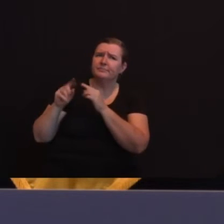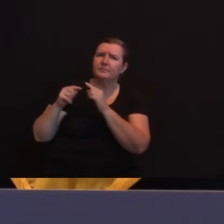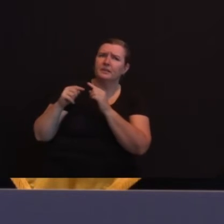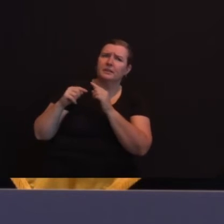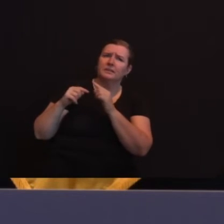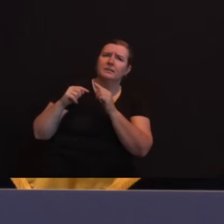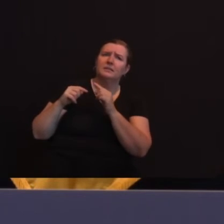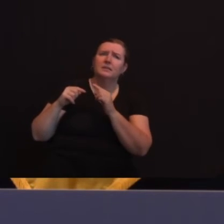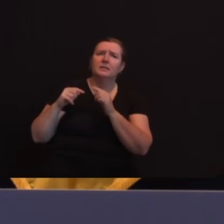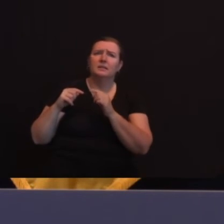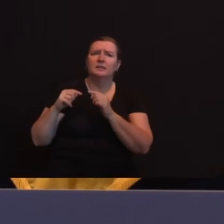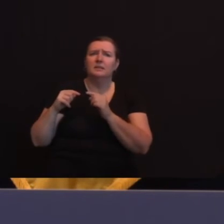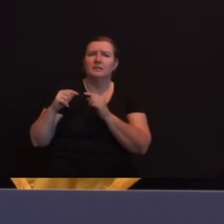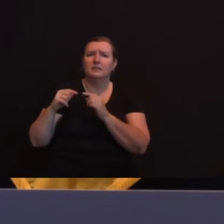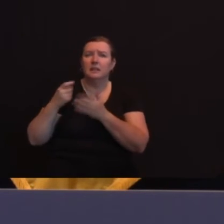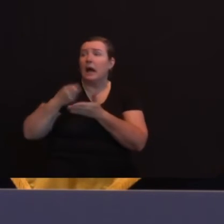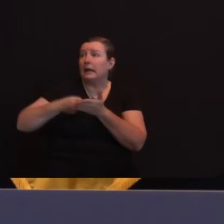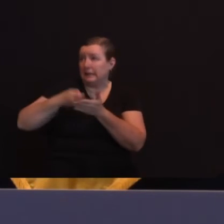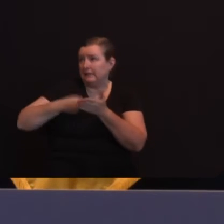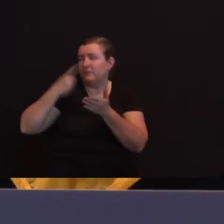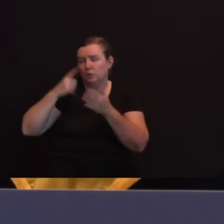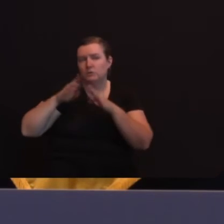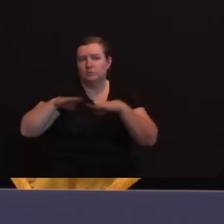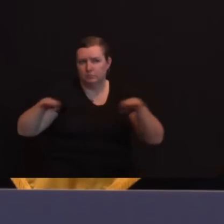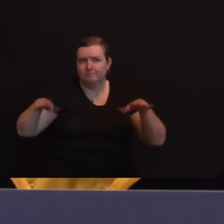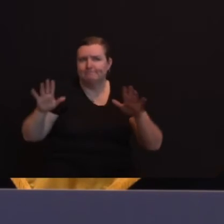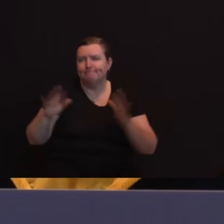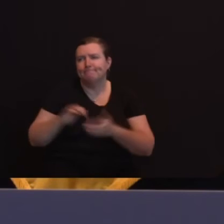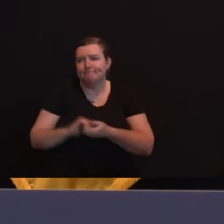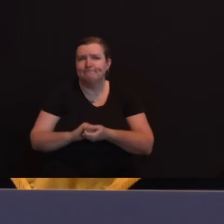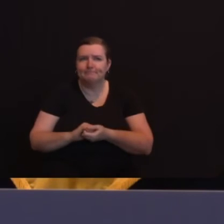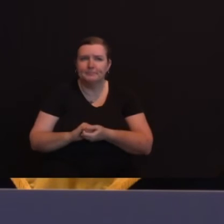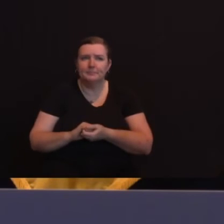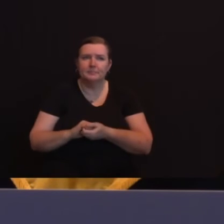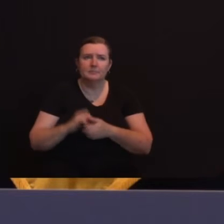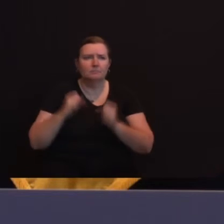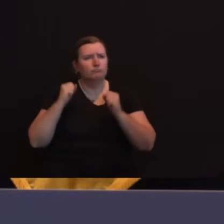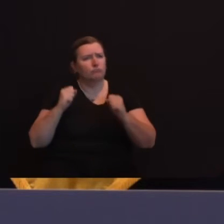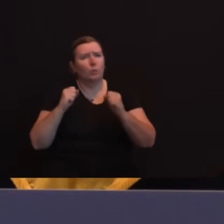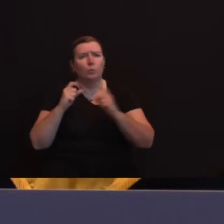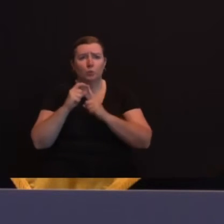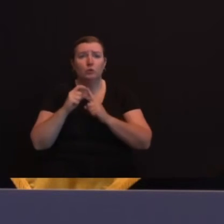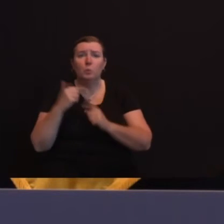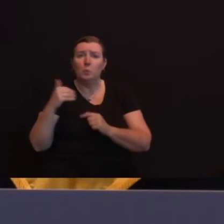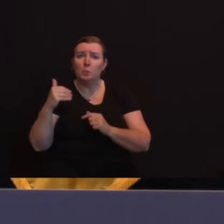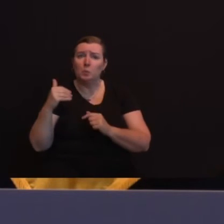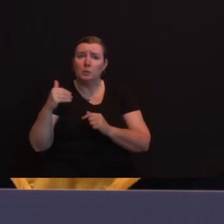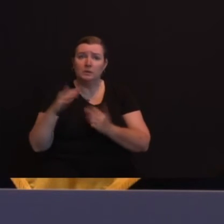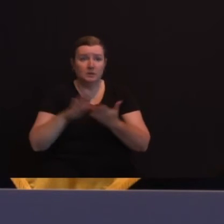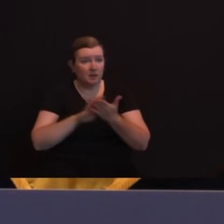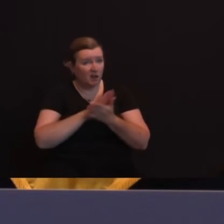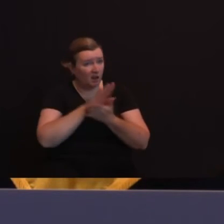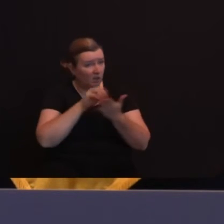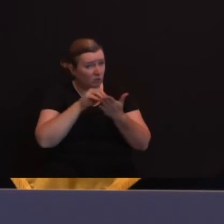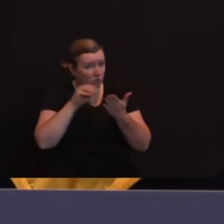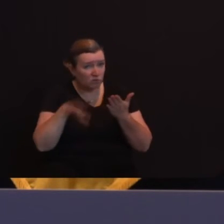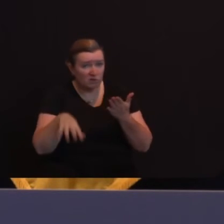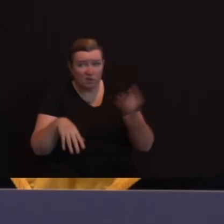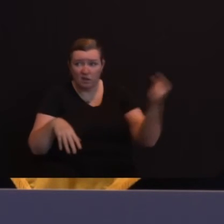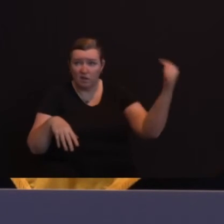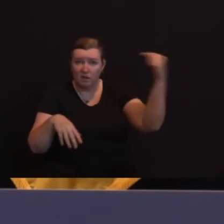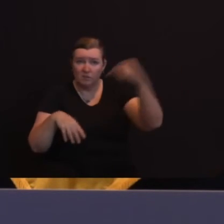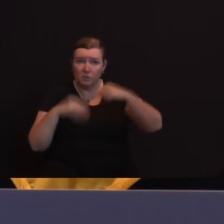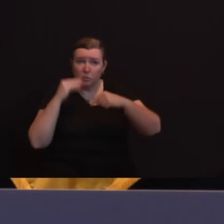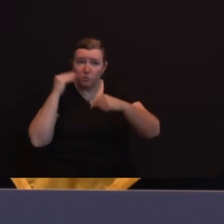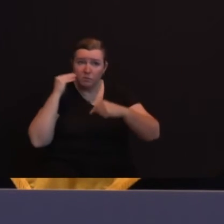of their behavior. We have a lot of college kids coming home for Thanksgiving, and some of them may actually be at home until the start of the new